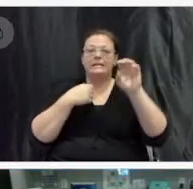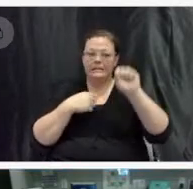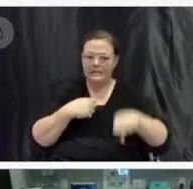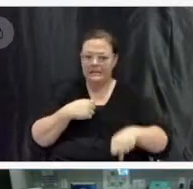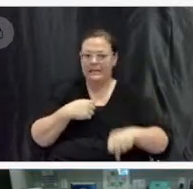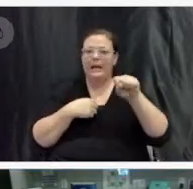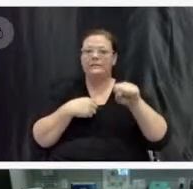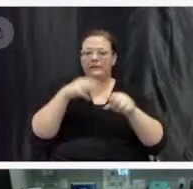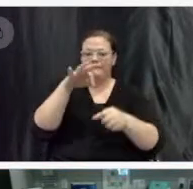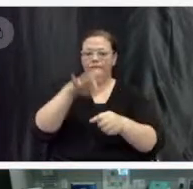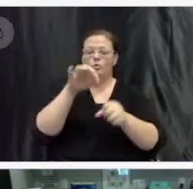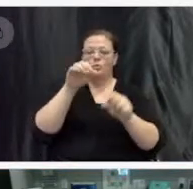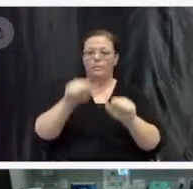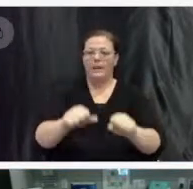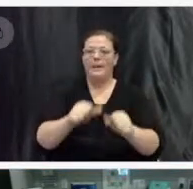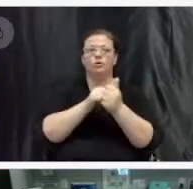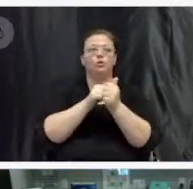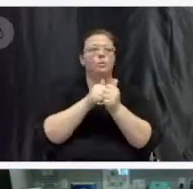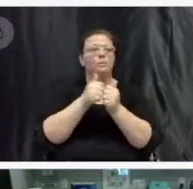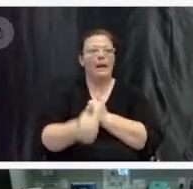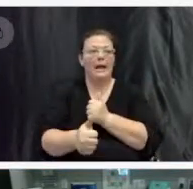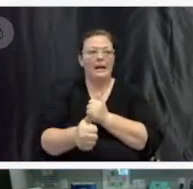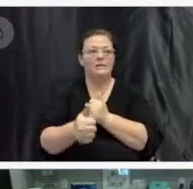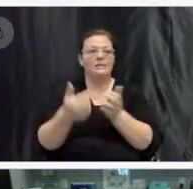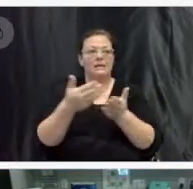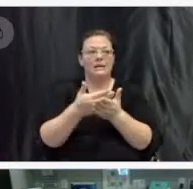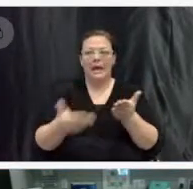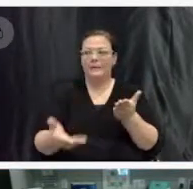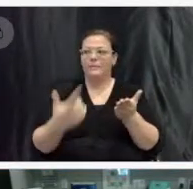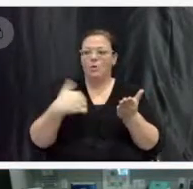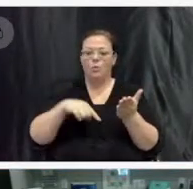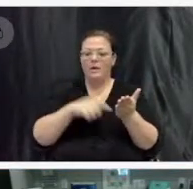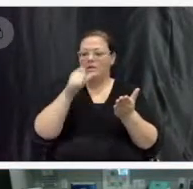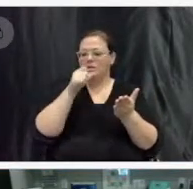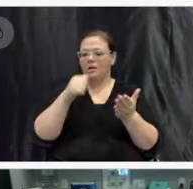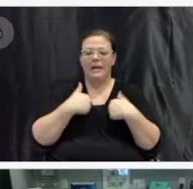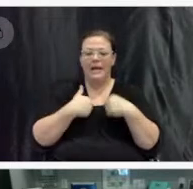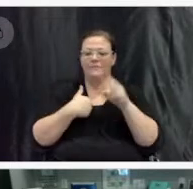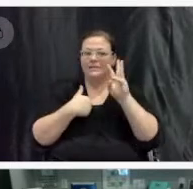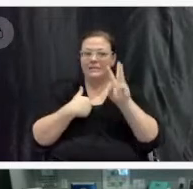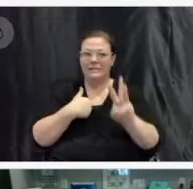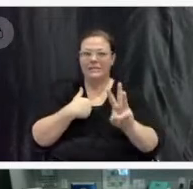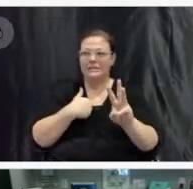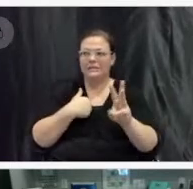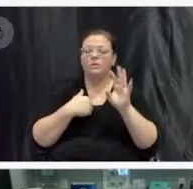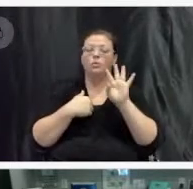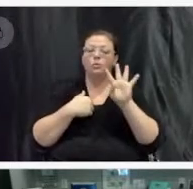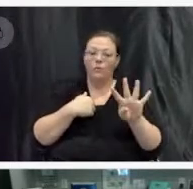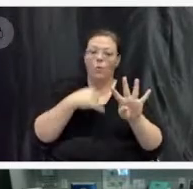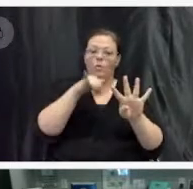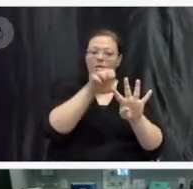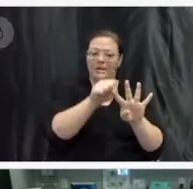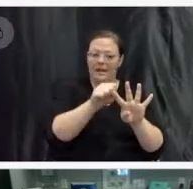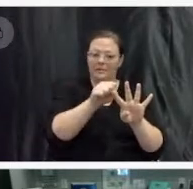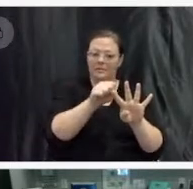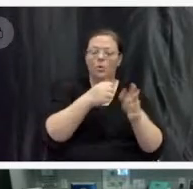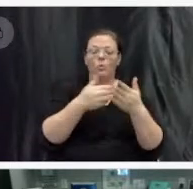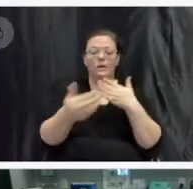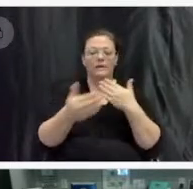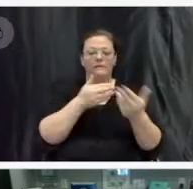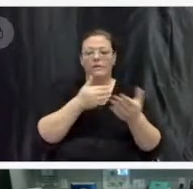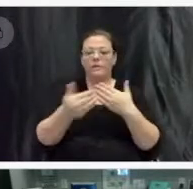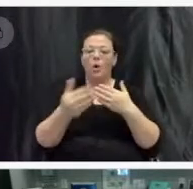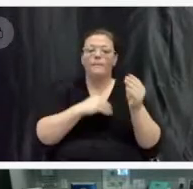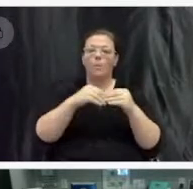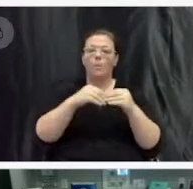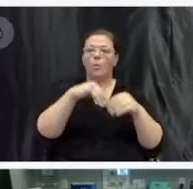votes to pass an item. We did not get to 6. There was 4 yeses, so even though there was